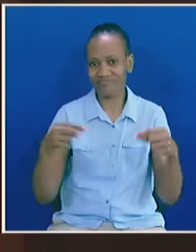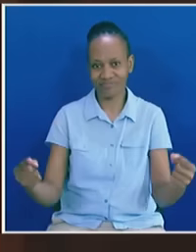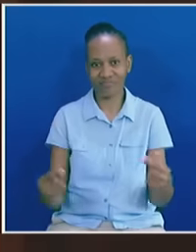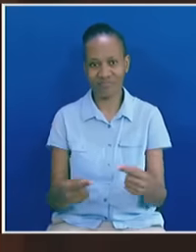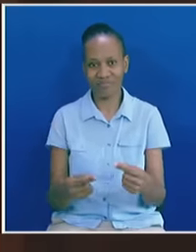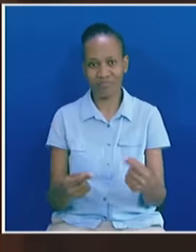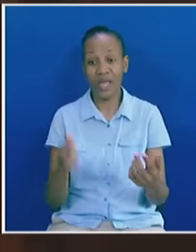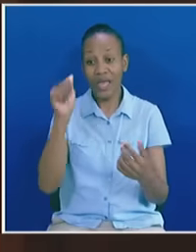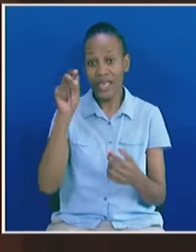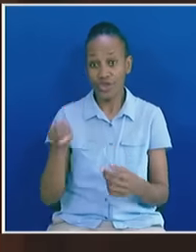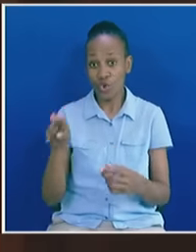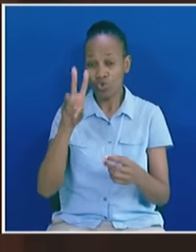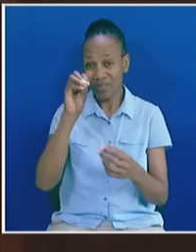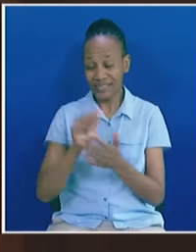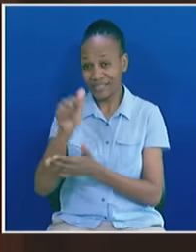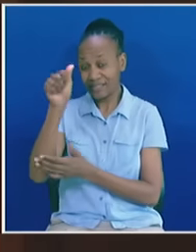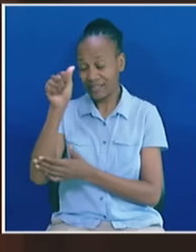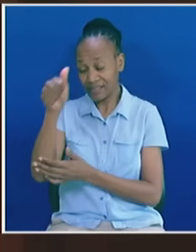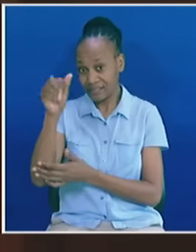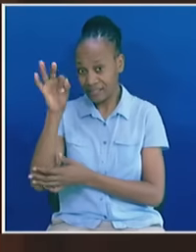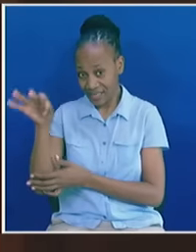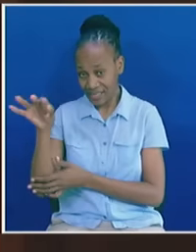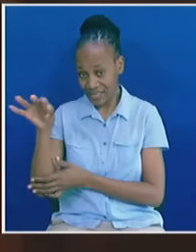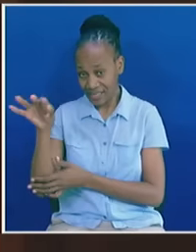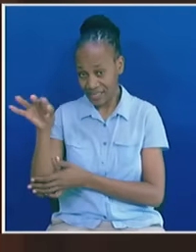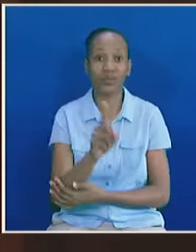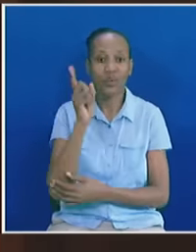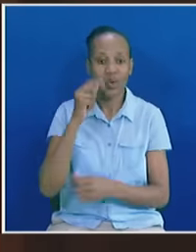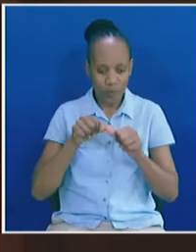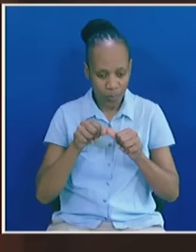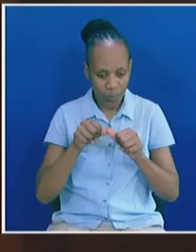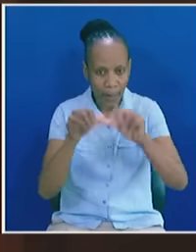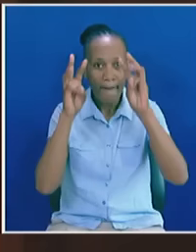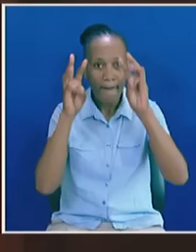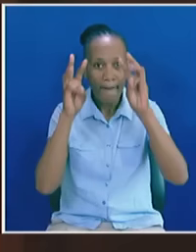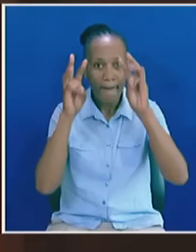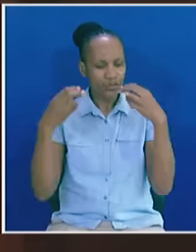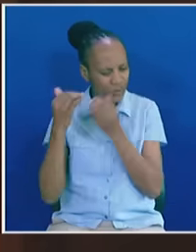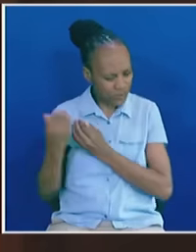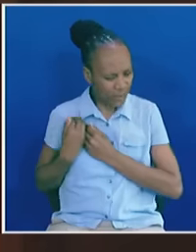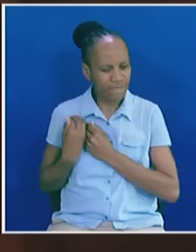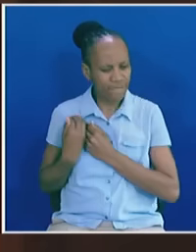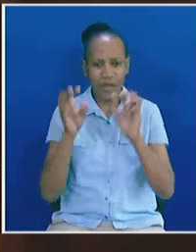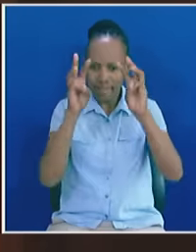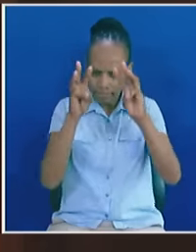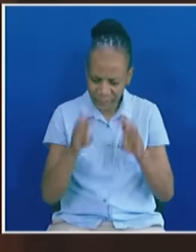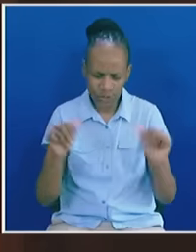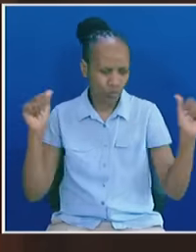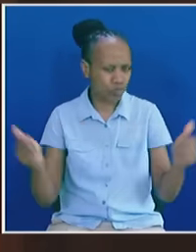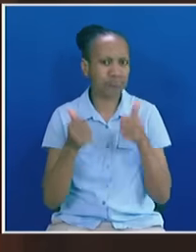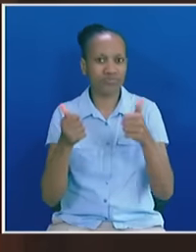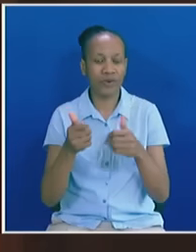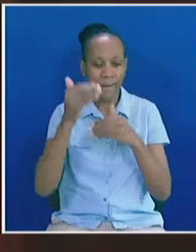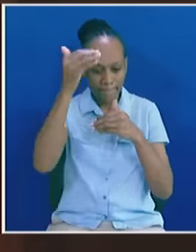the African Union, we will continue to support a secure and peaceful Africa to ensure that guns are silenced by the